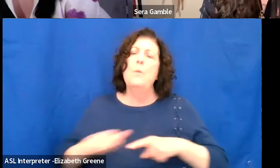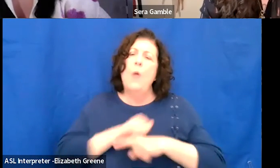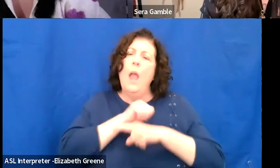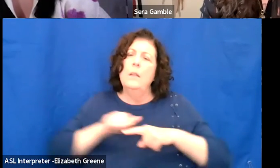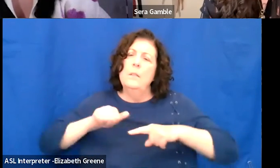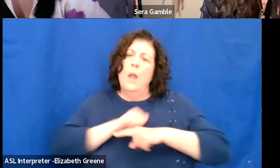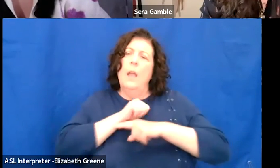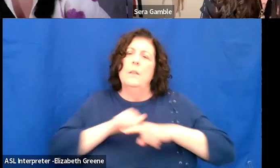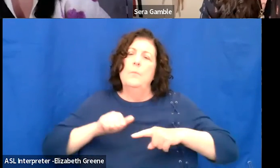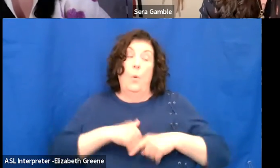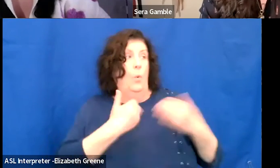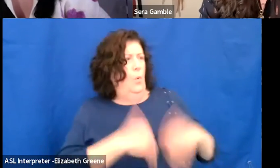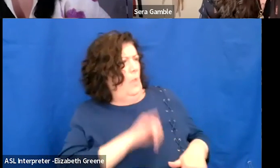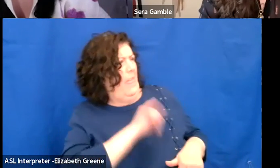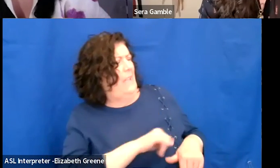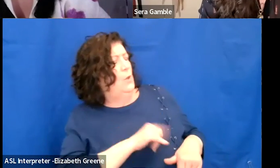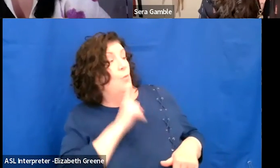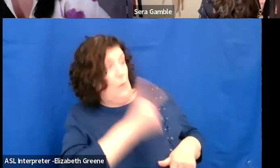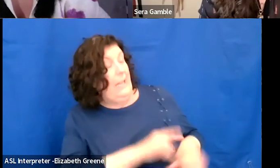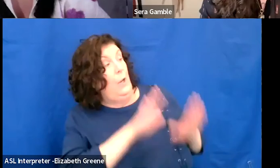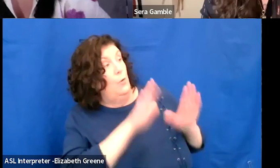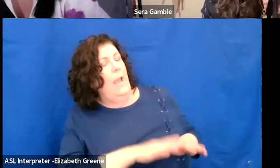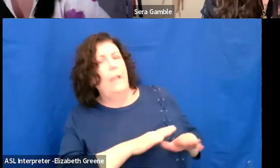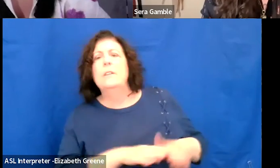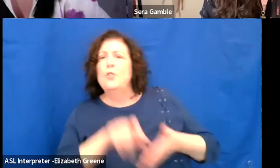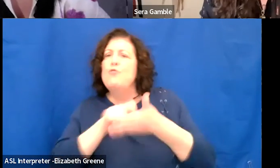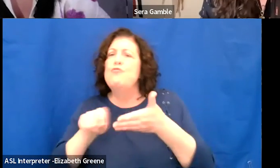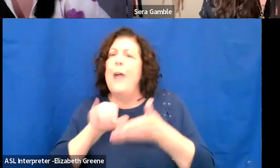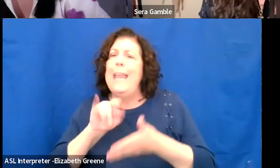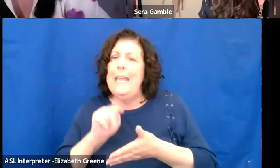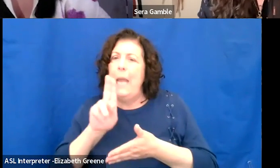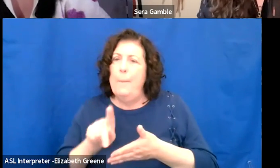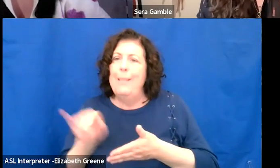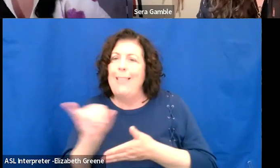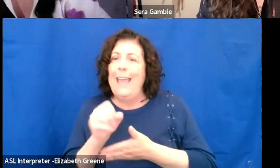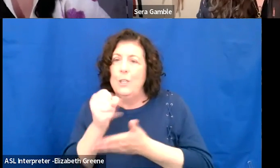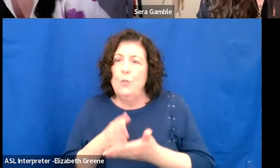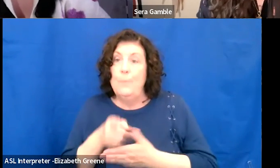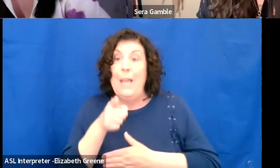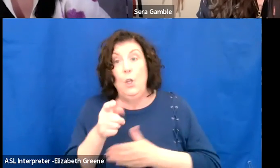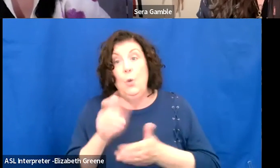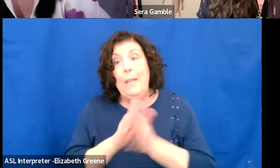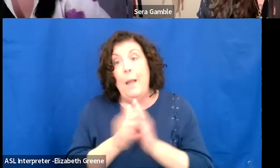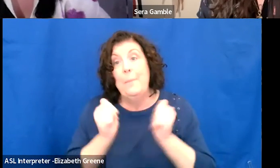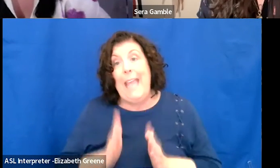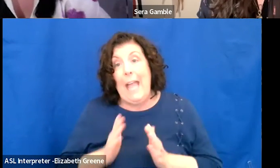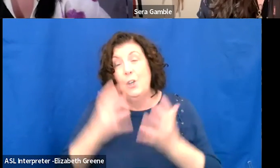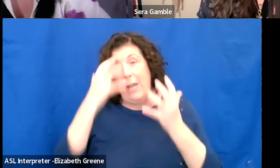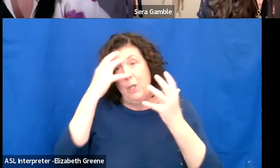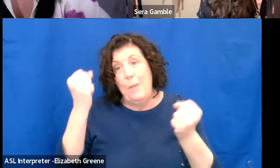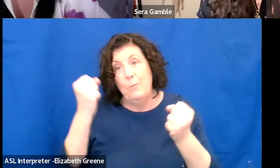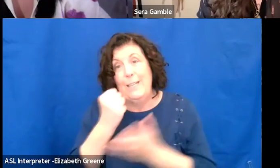I think that's a really great, that's so great. Yeah, write it up like a script. And you're the actor memorizing it, and you're going to do the best you